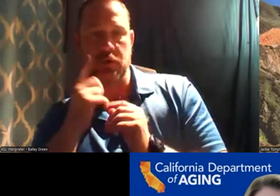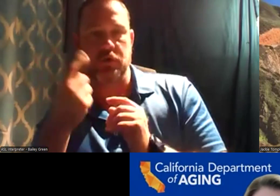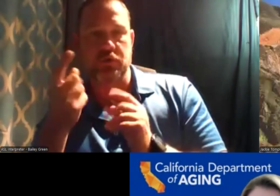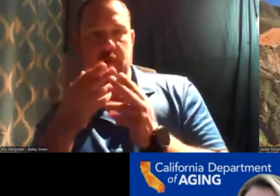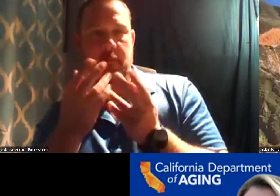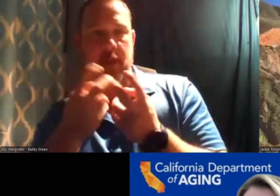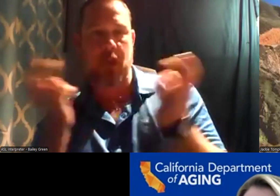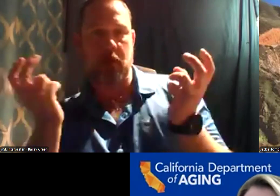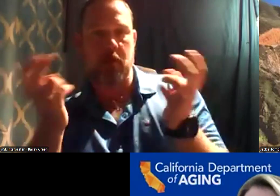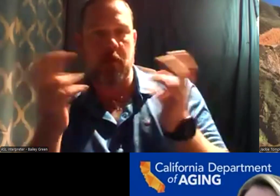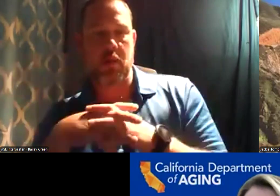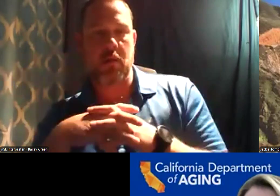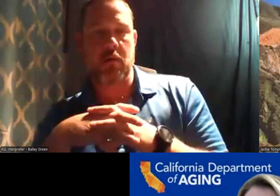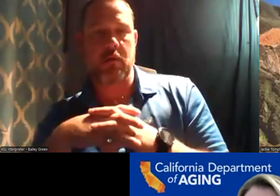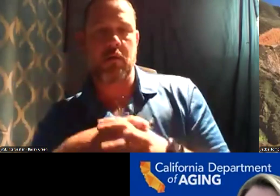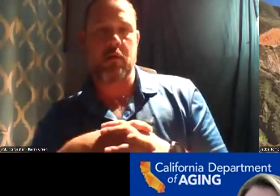panel?